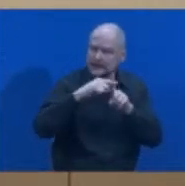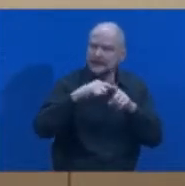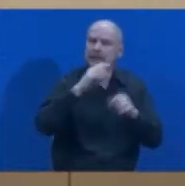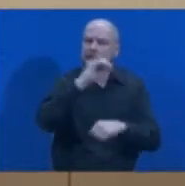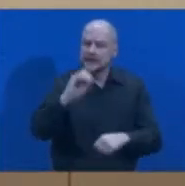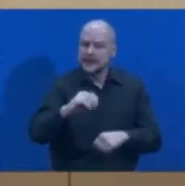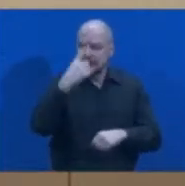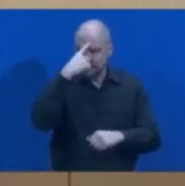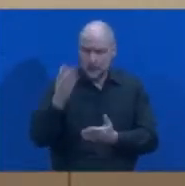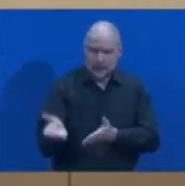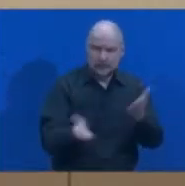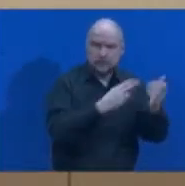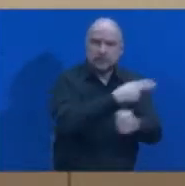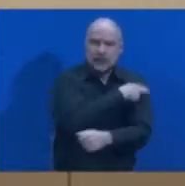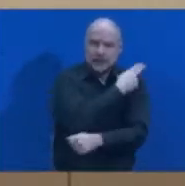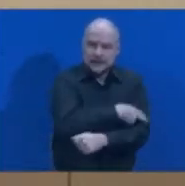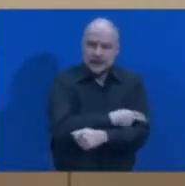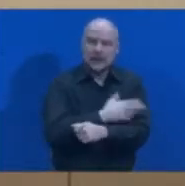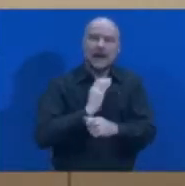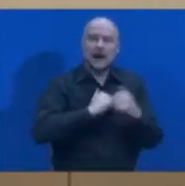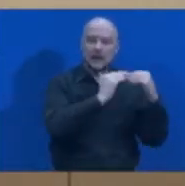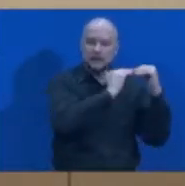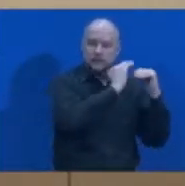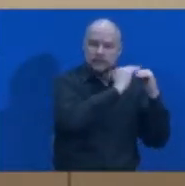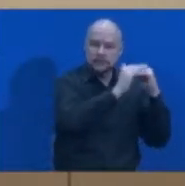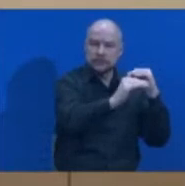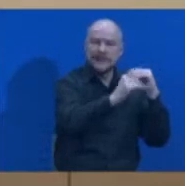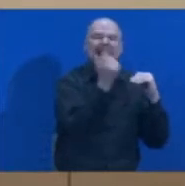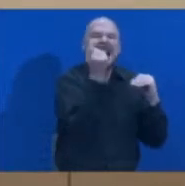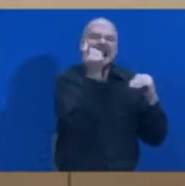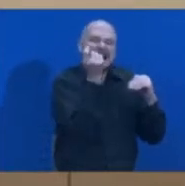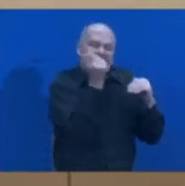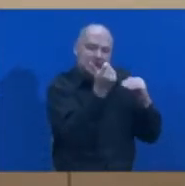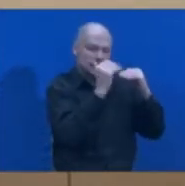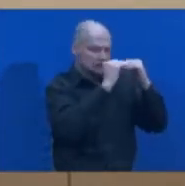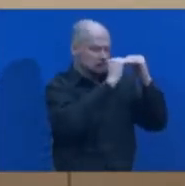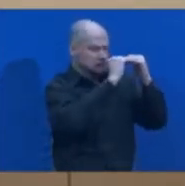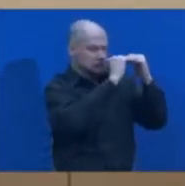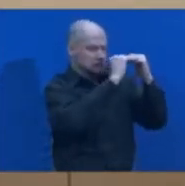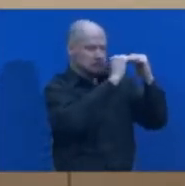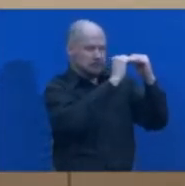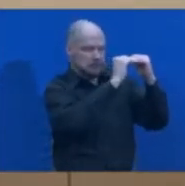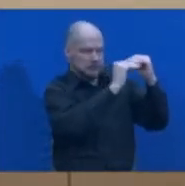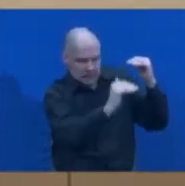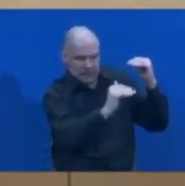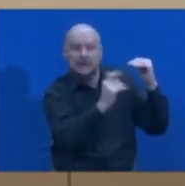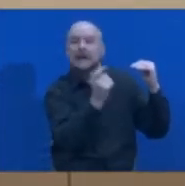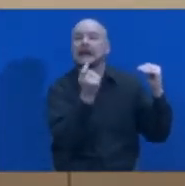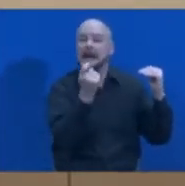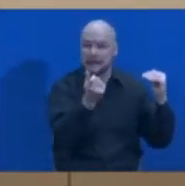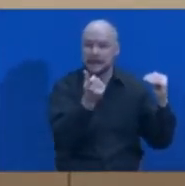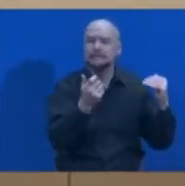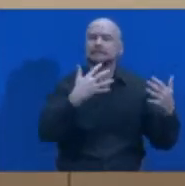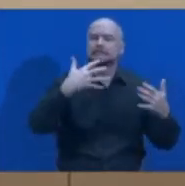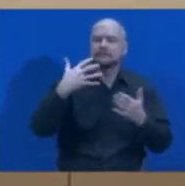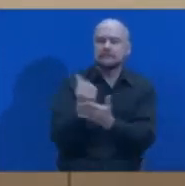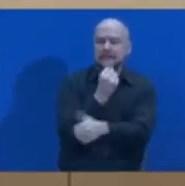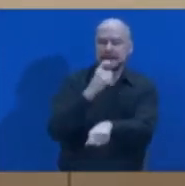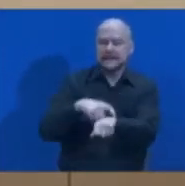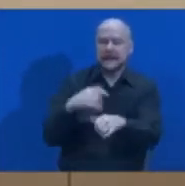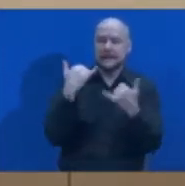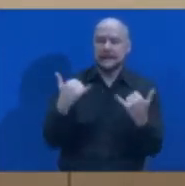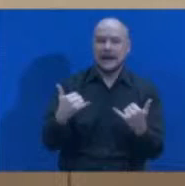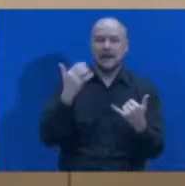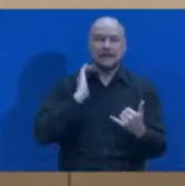stable. Actually, our hospitalizations have continued to decline slightly. I want to spend the rest of my time talking about the